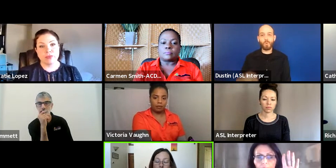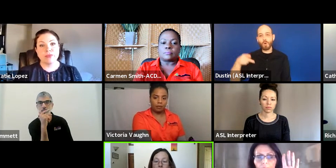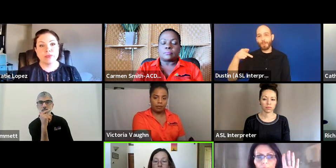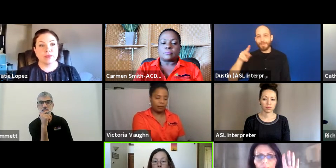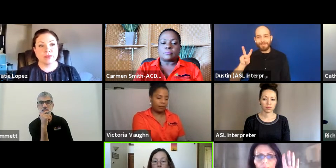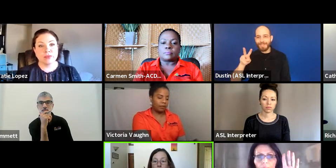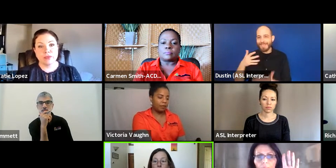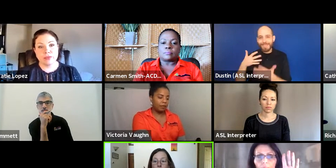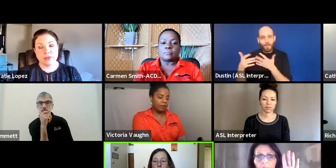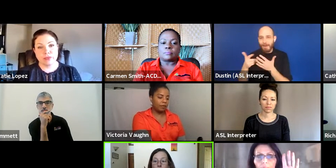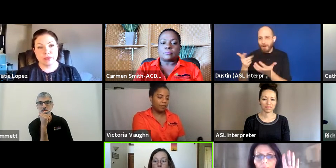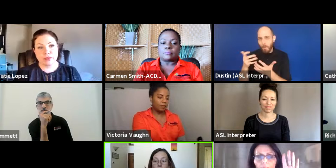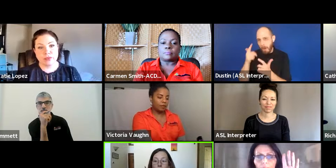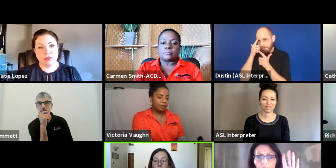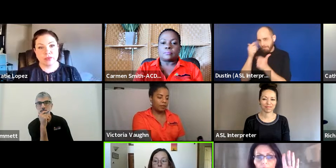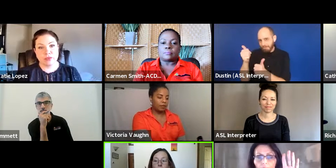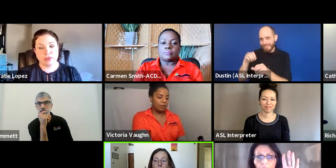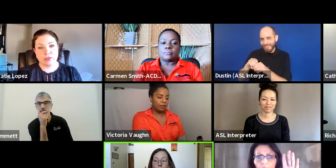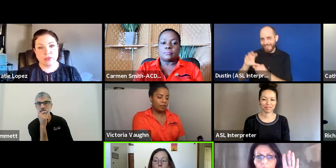in the chat.